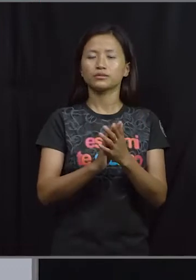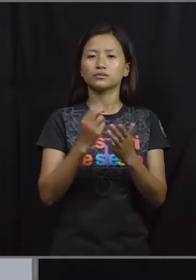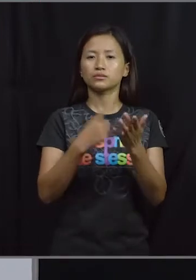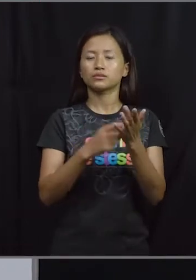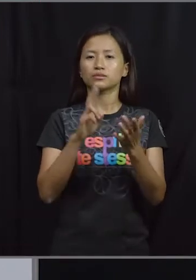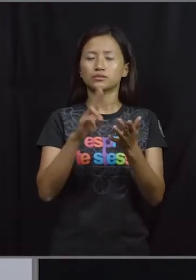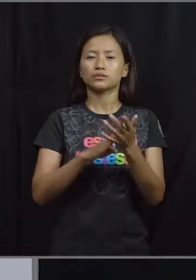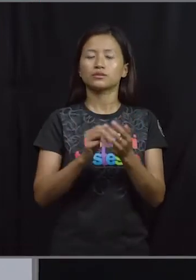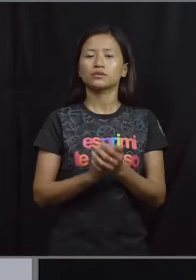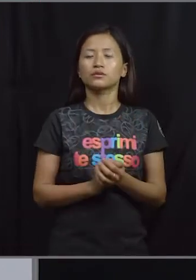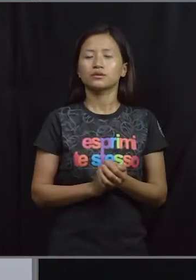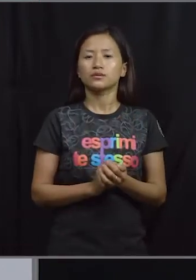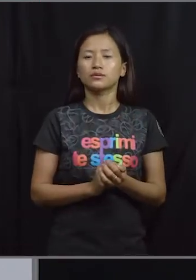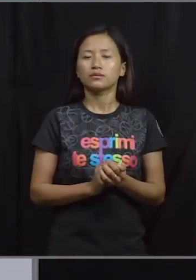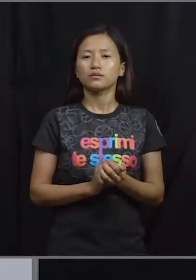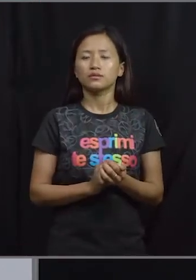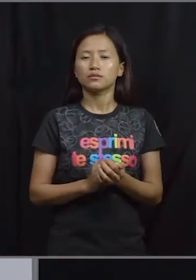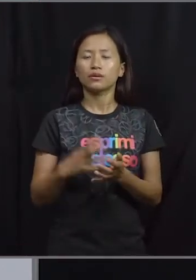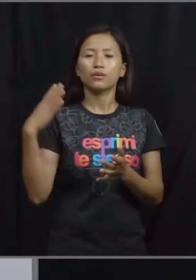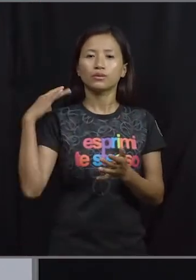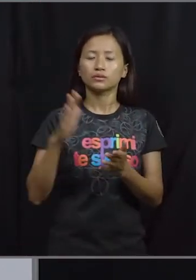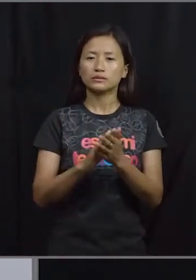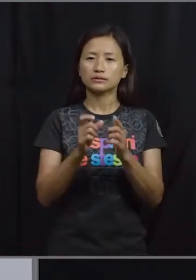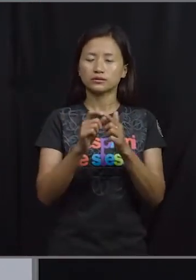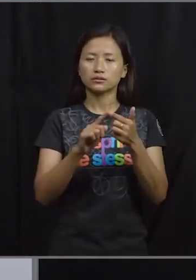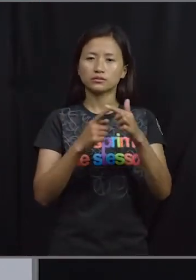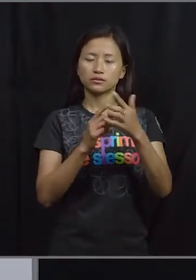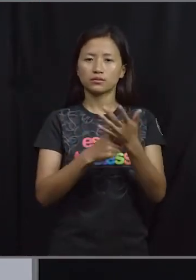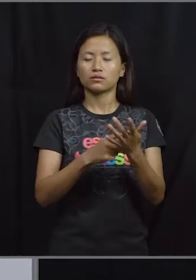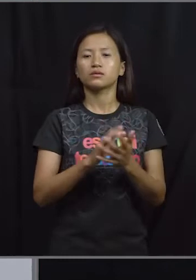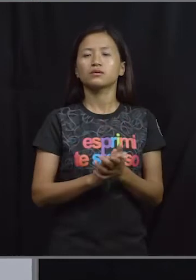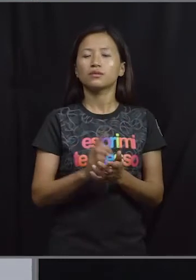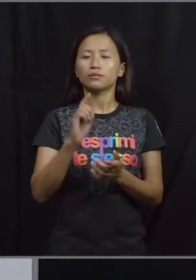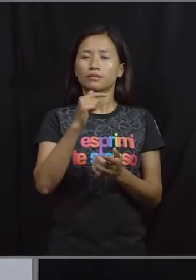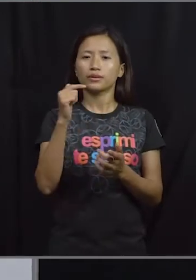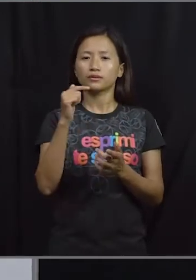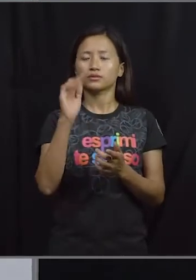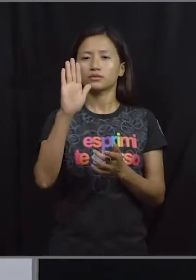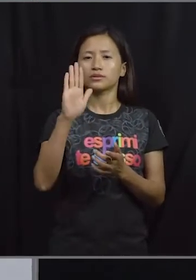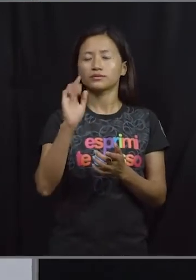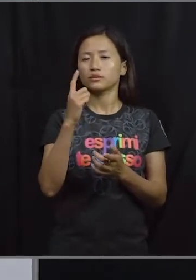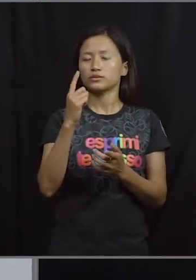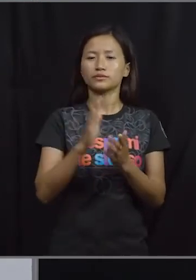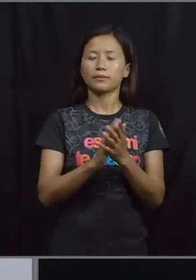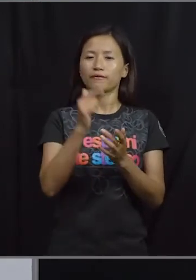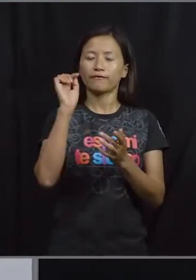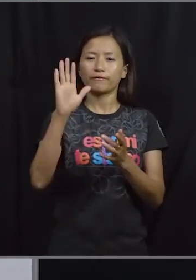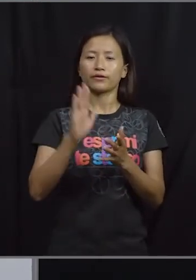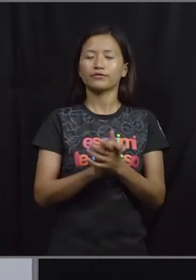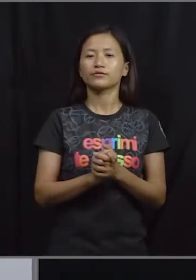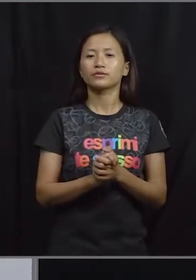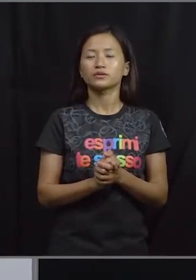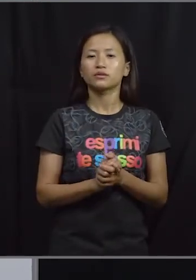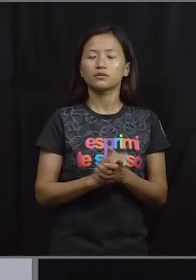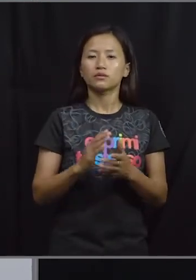5 0 1. So we will evaluate this determinant -1 5 0 1. Hope you know how